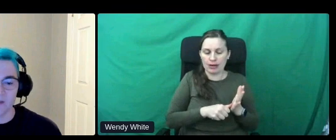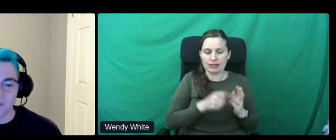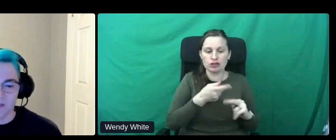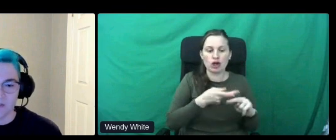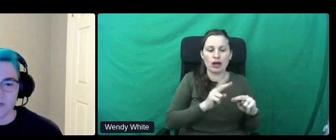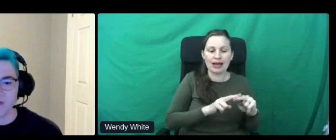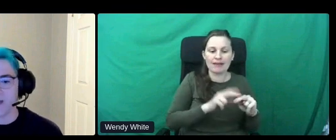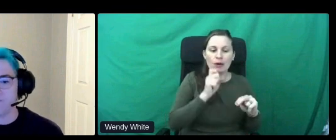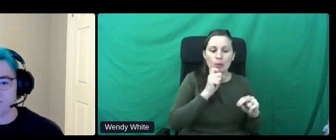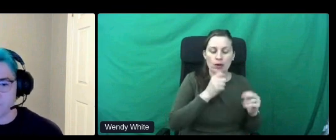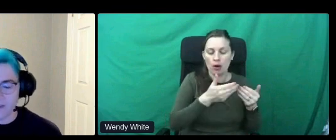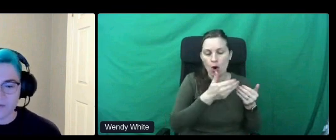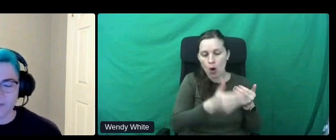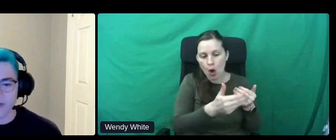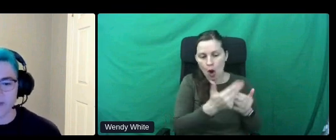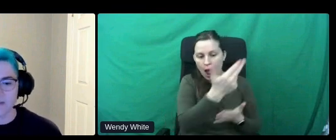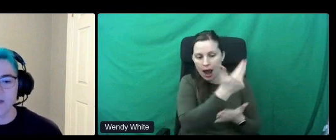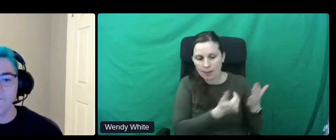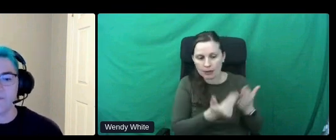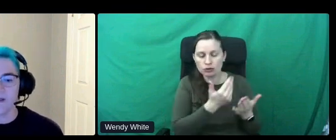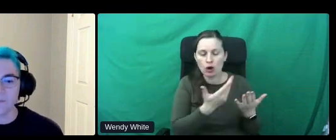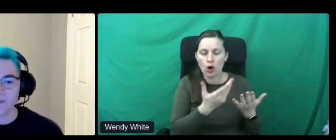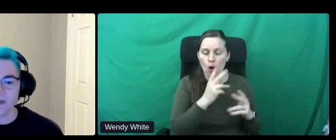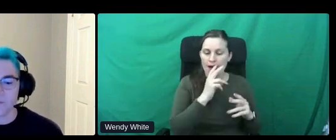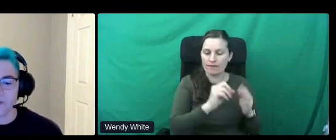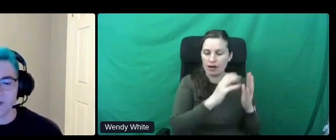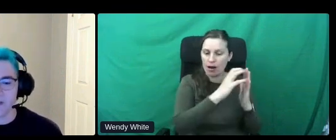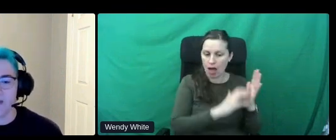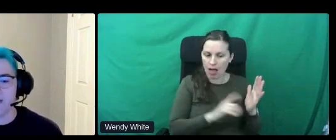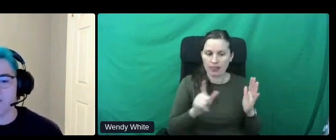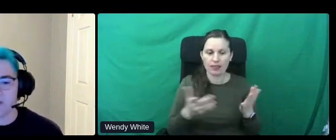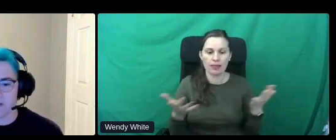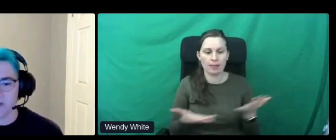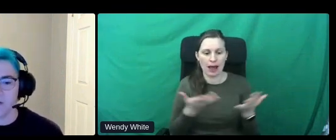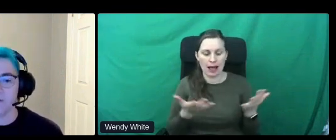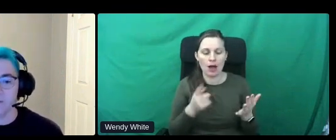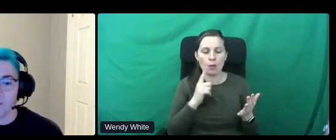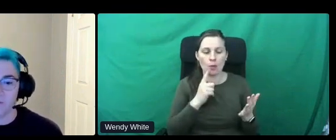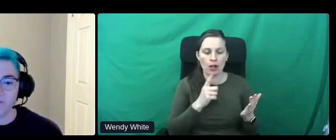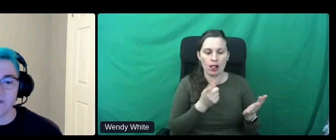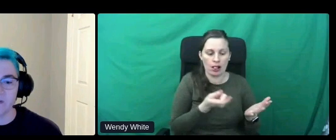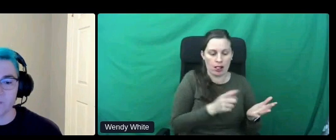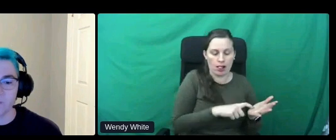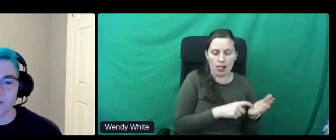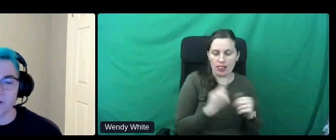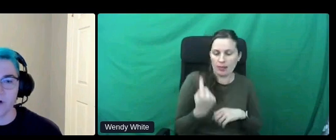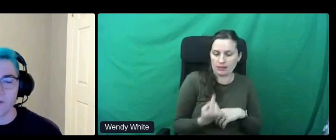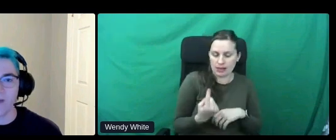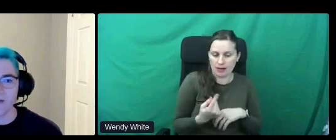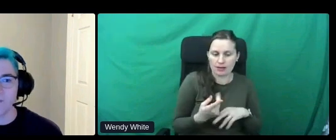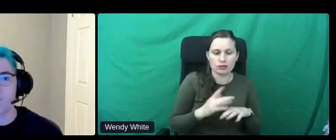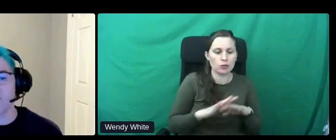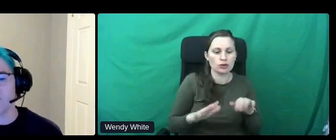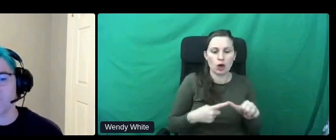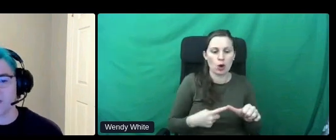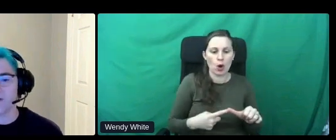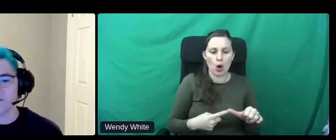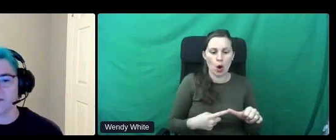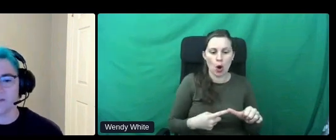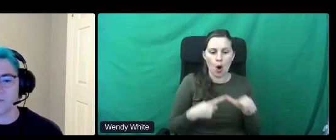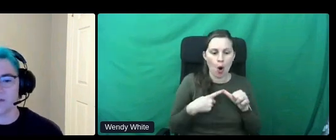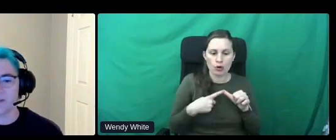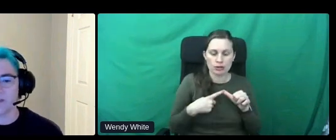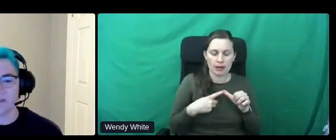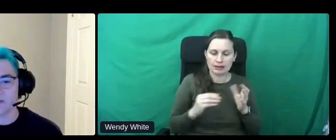long animation and have some banter lines, that a player would then initiate that on their own, so that we weren't automatically putting the player